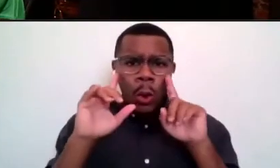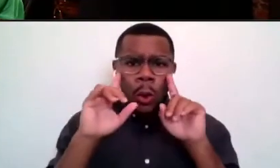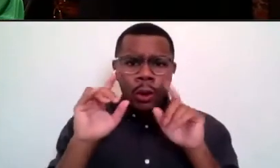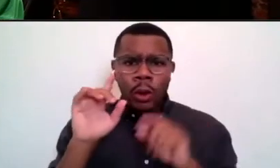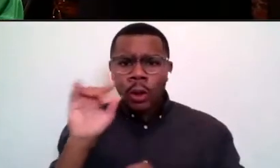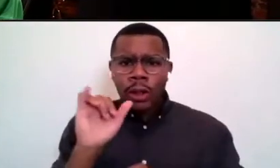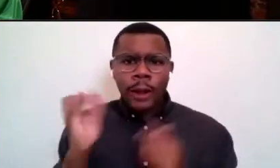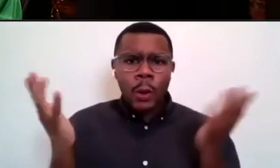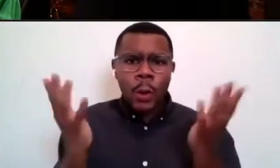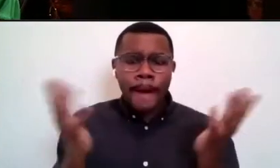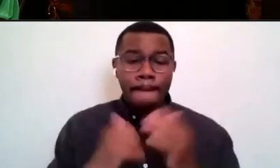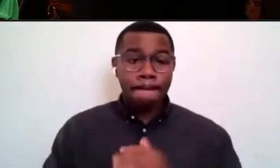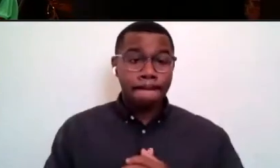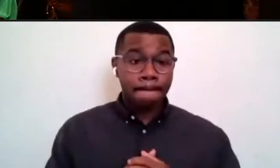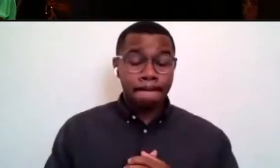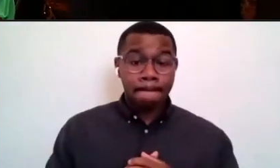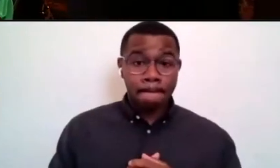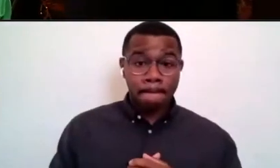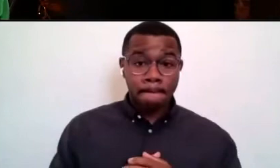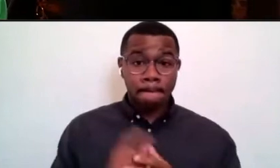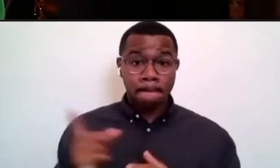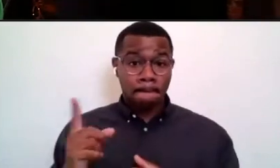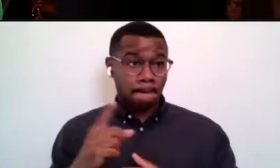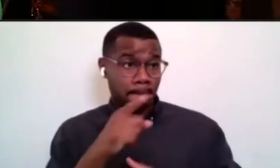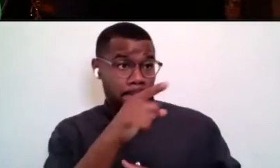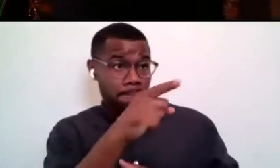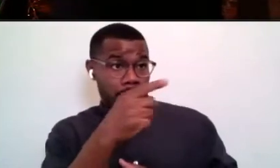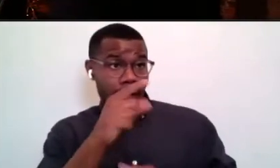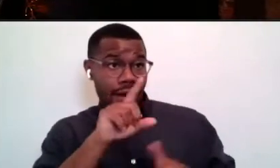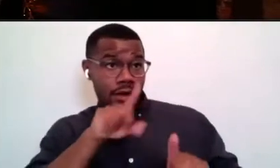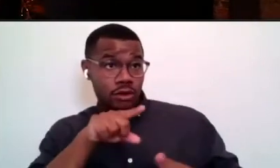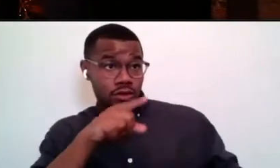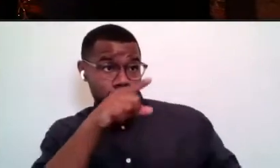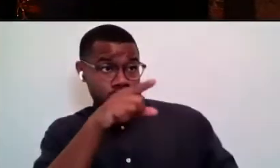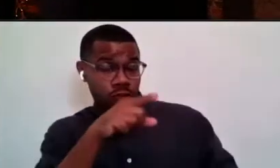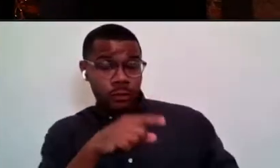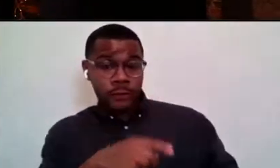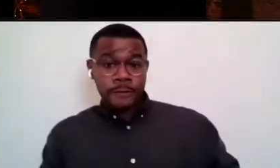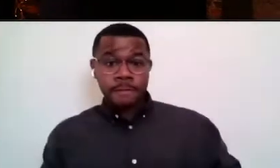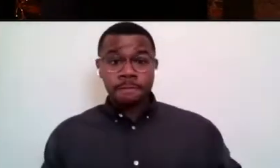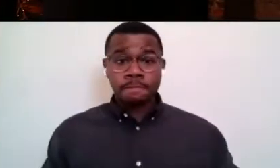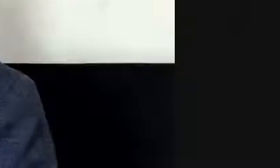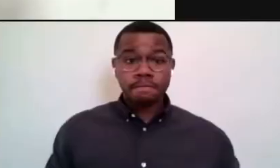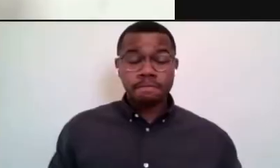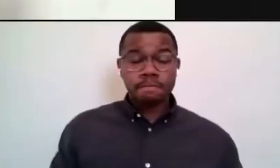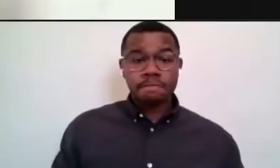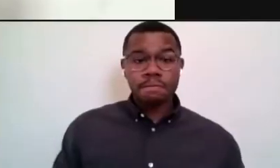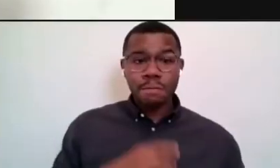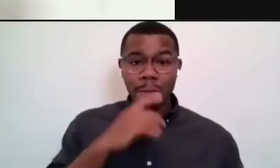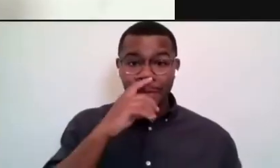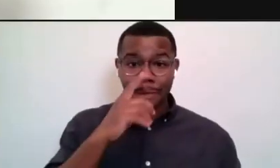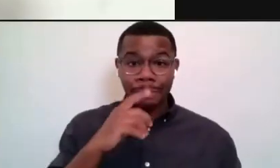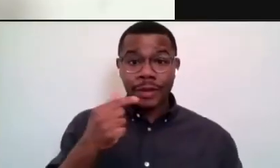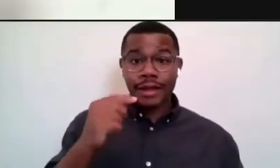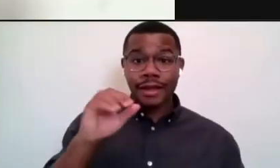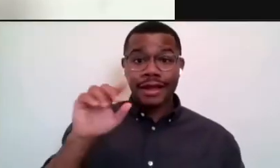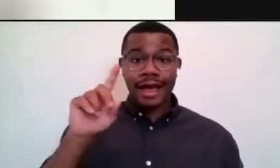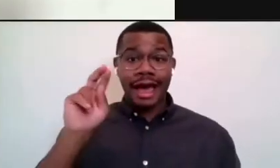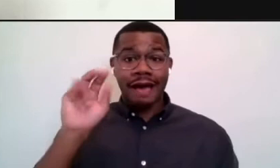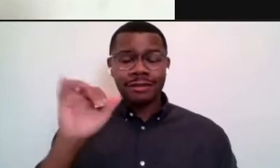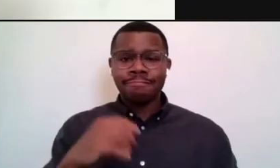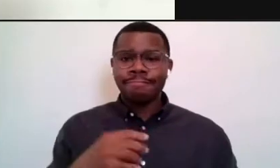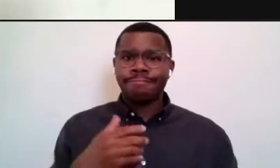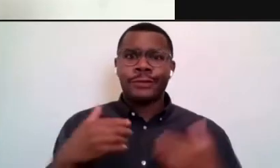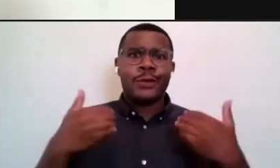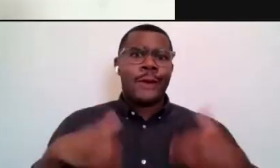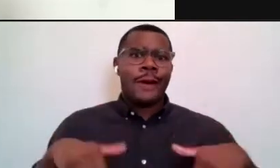You want to jump on it, Jeff Godfrey first, or you me? You know, wow, there are just like so many, right, Rhodessa?